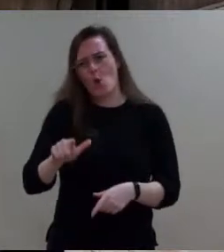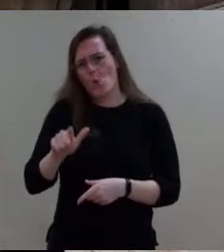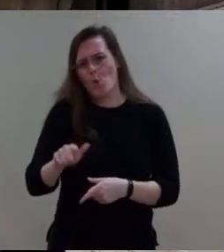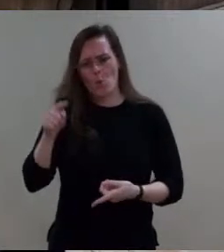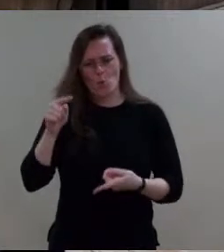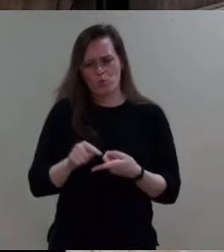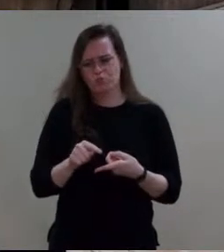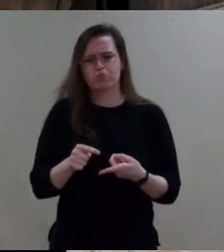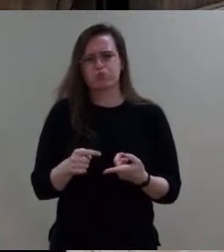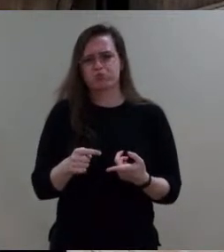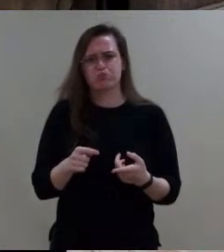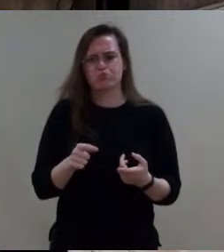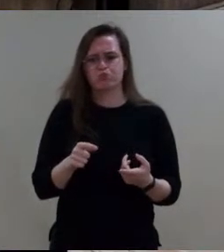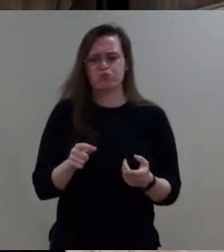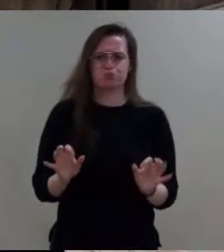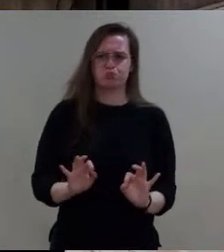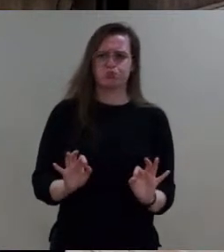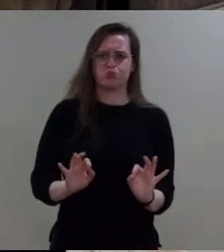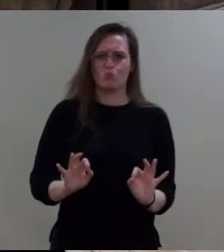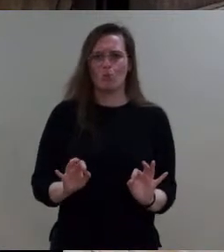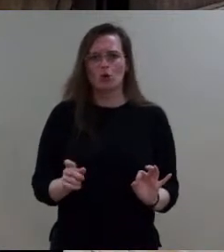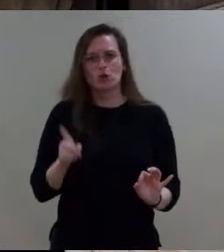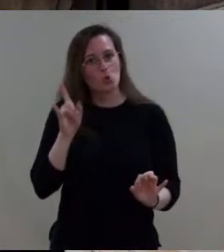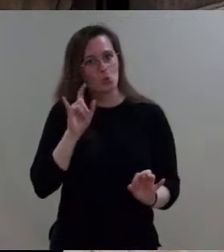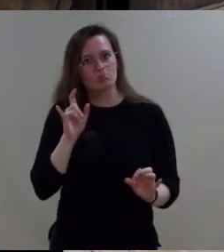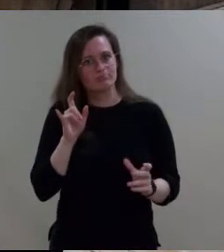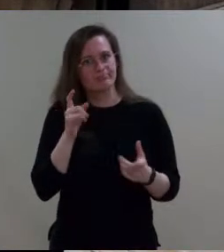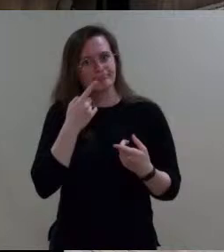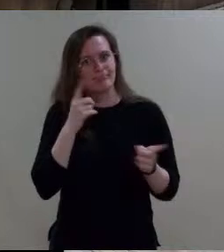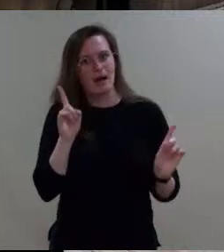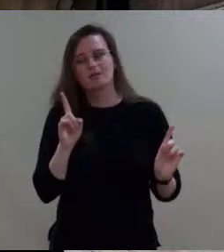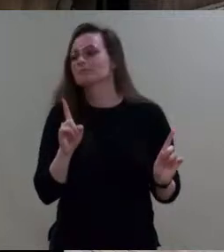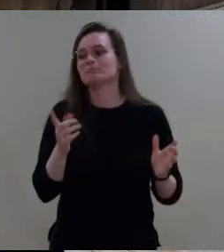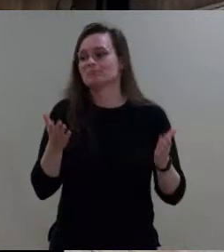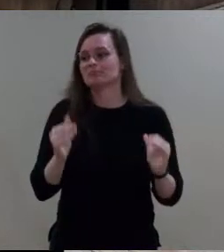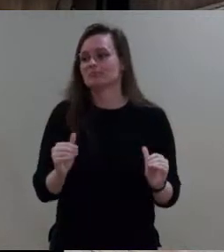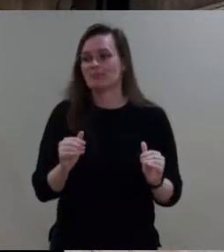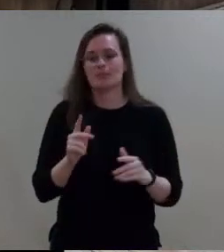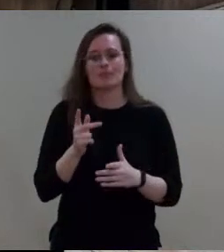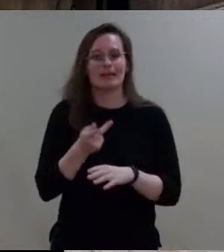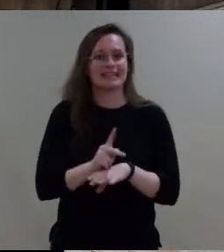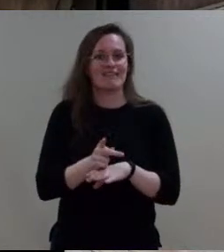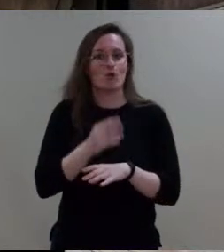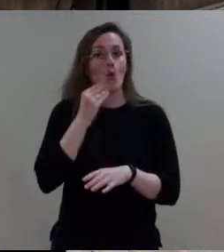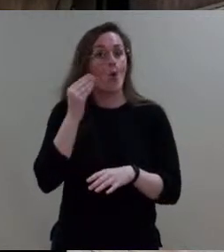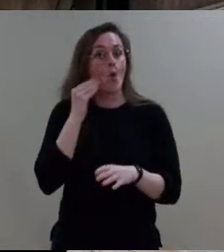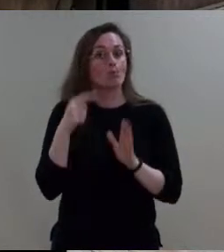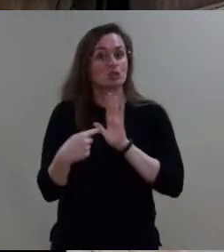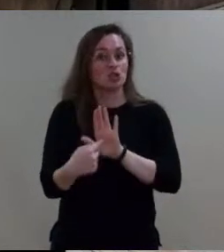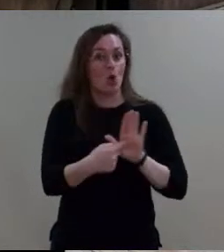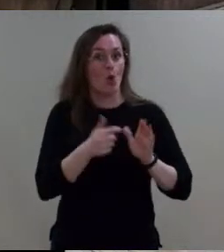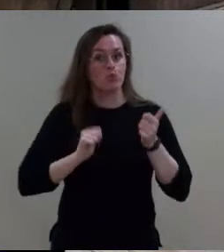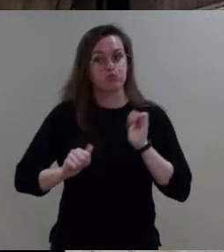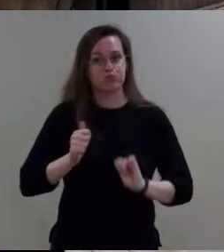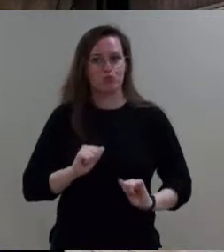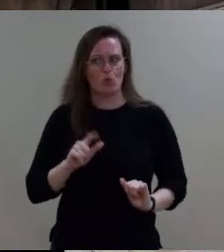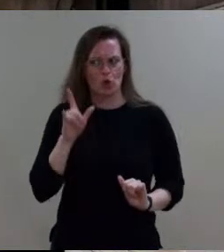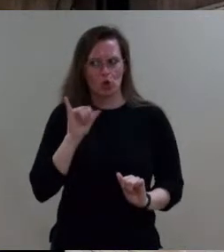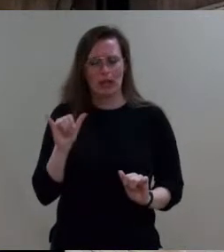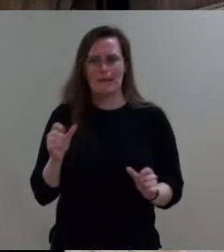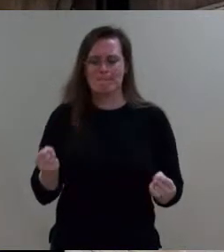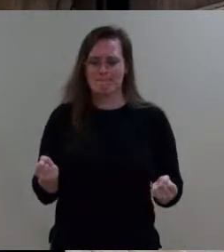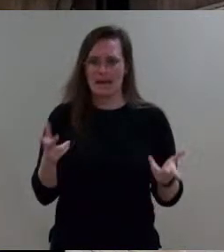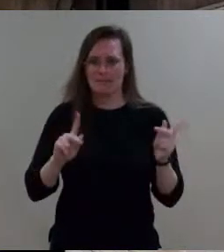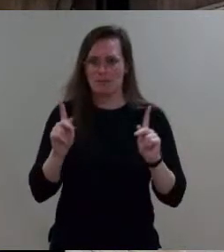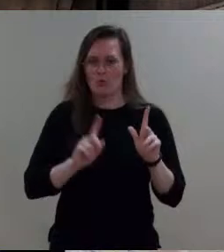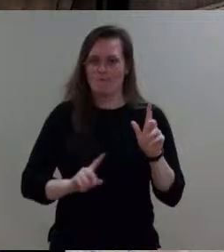So overall, it looked like it was successful. Kentville Home Show, that looked like it was a packed house.